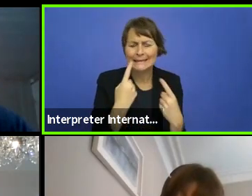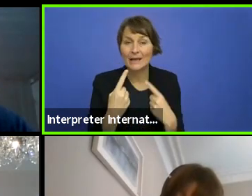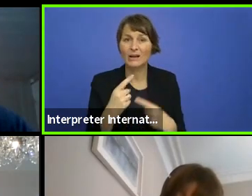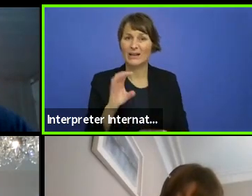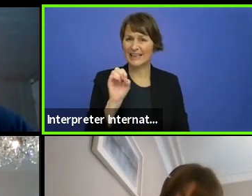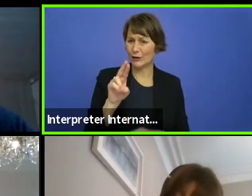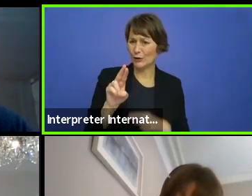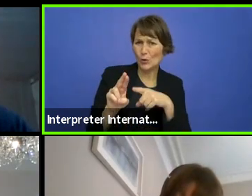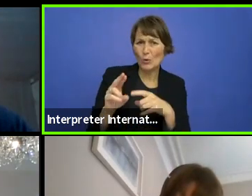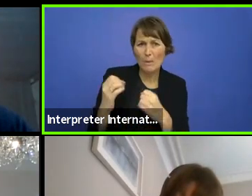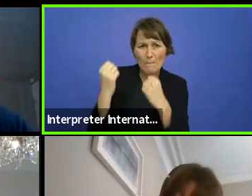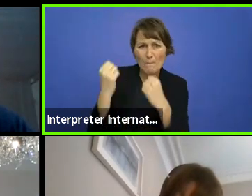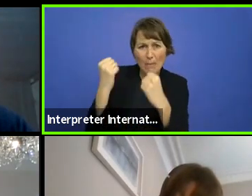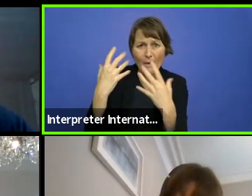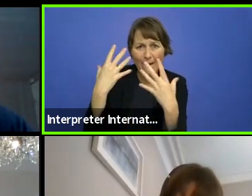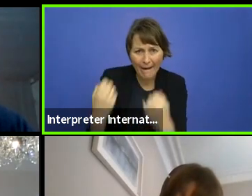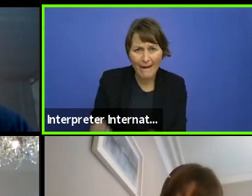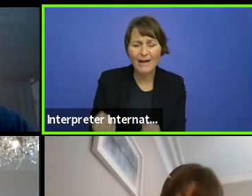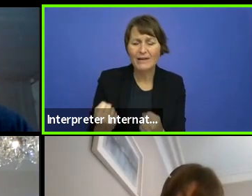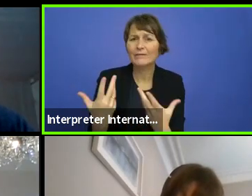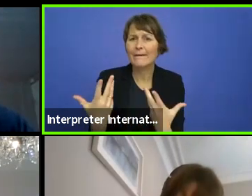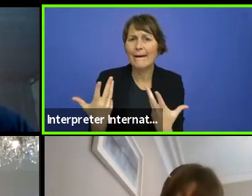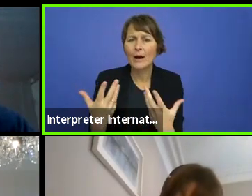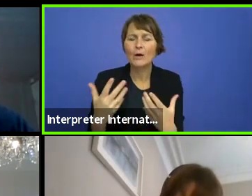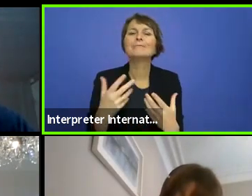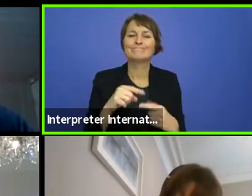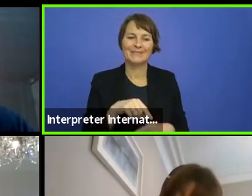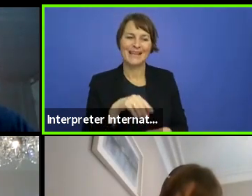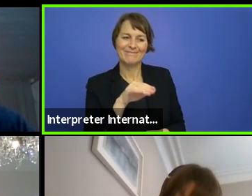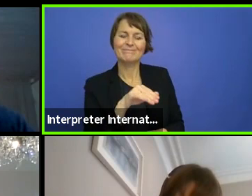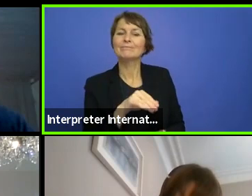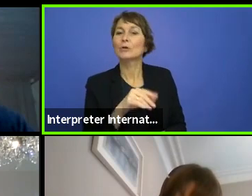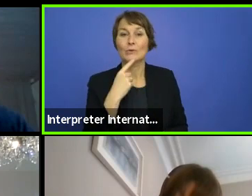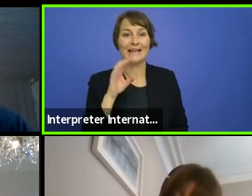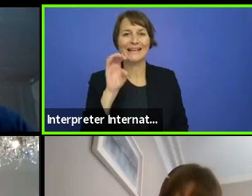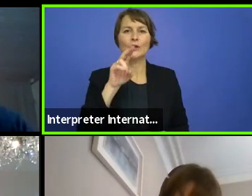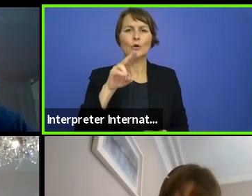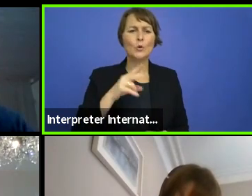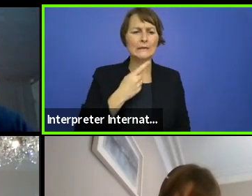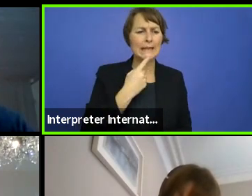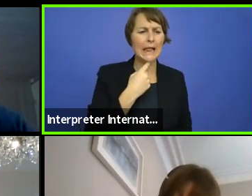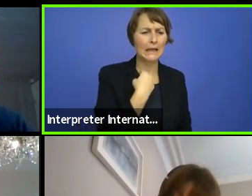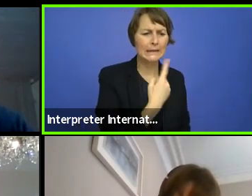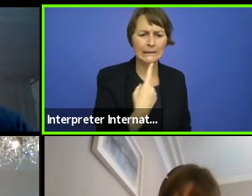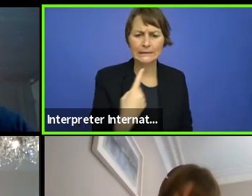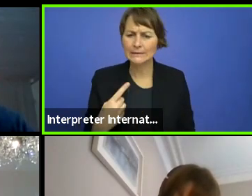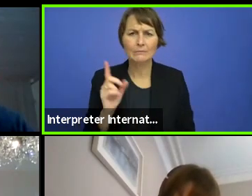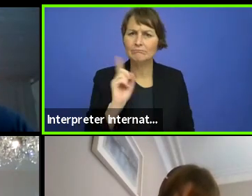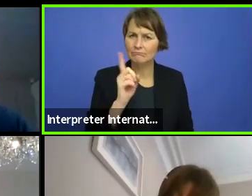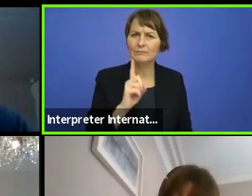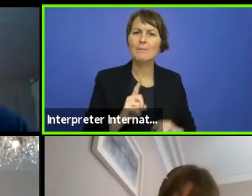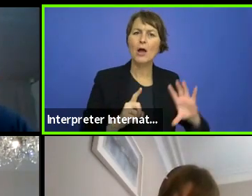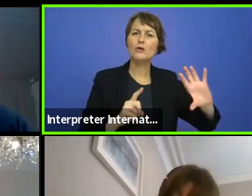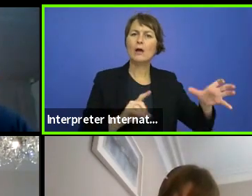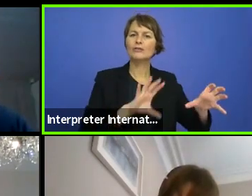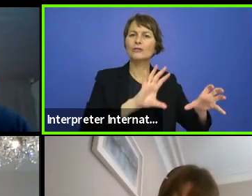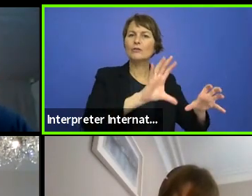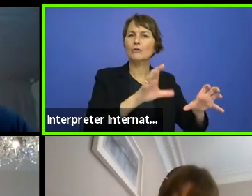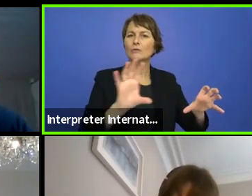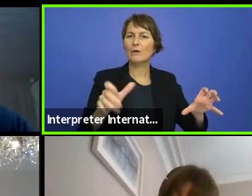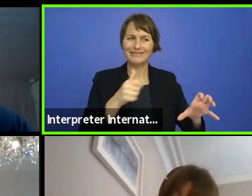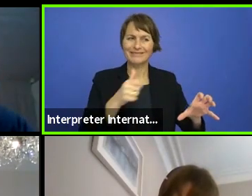this field, which is mainly a member states competence, but then also what about social rights and the social model